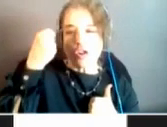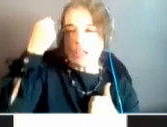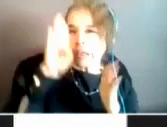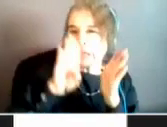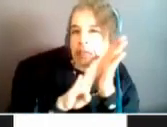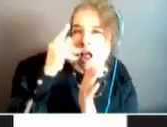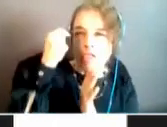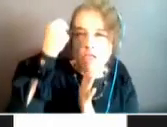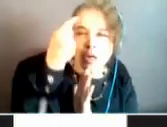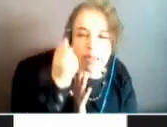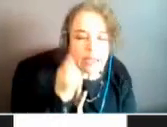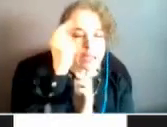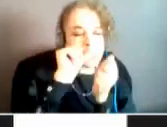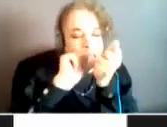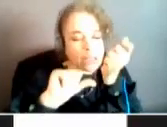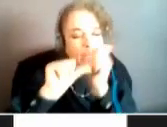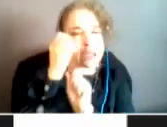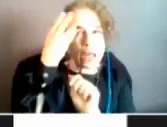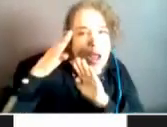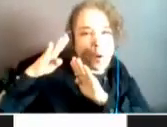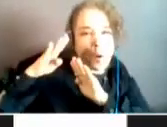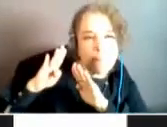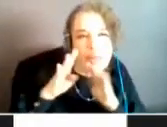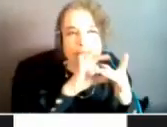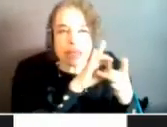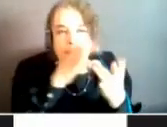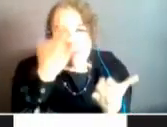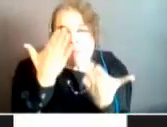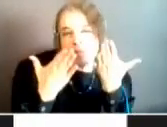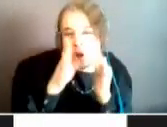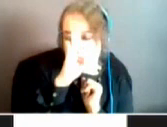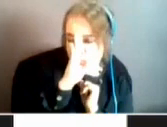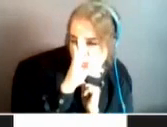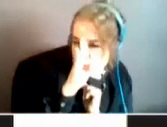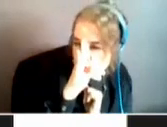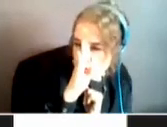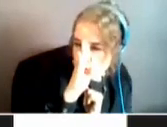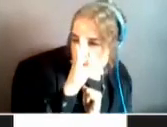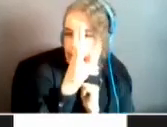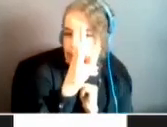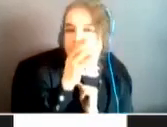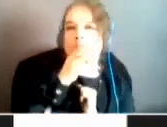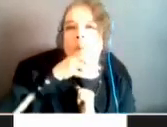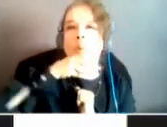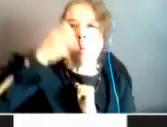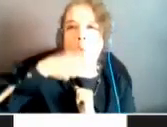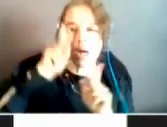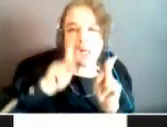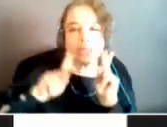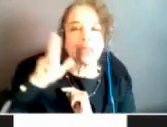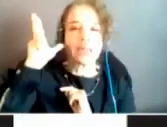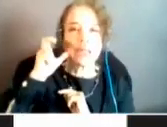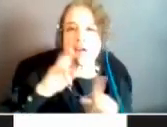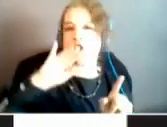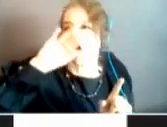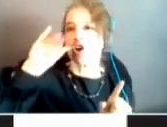for understanding why suicidal thoughts and behavior may vary across, you know, ages. As you were hearing Jocelyn